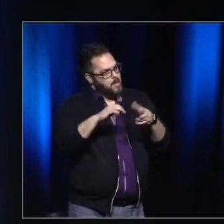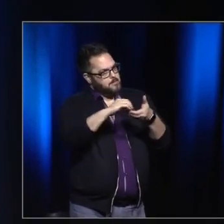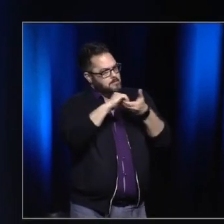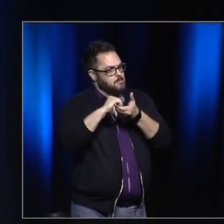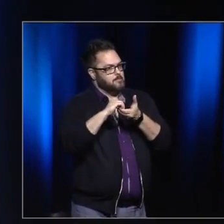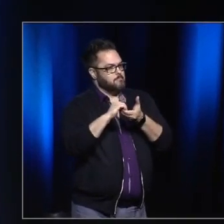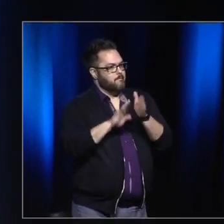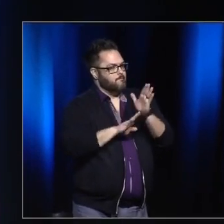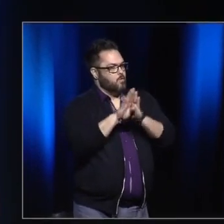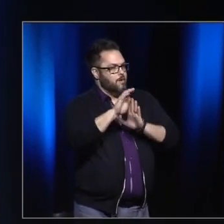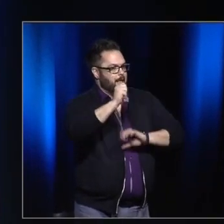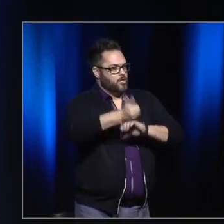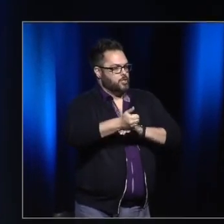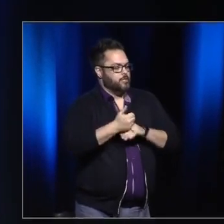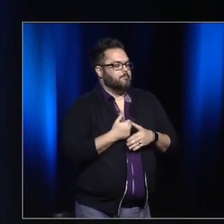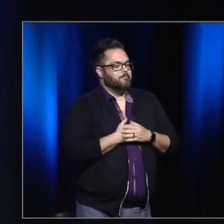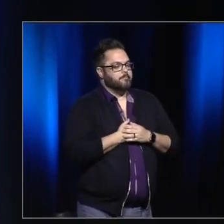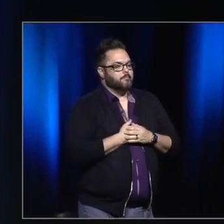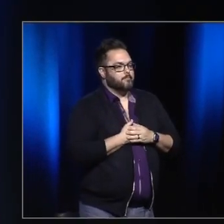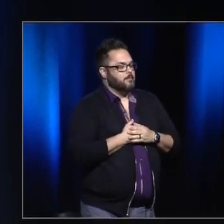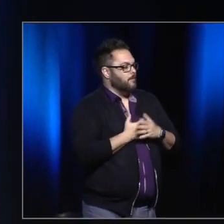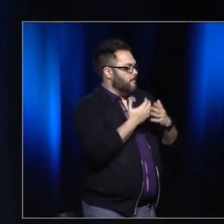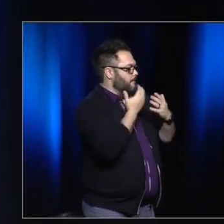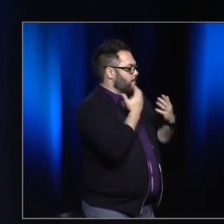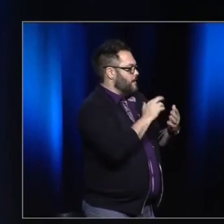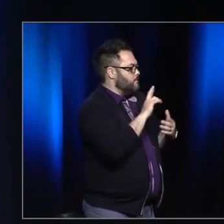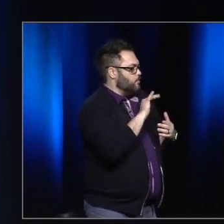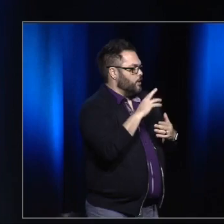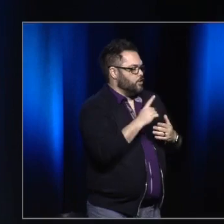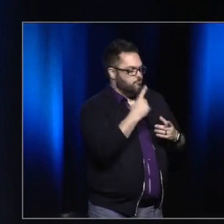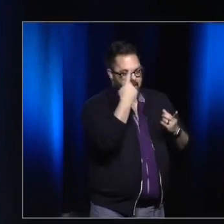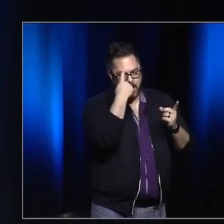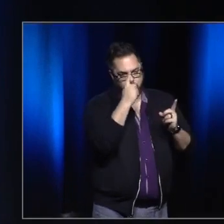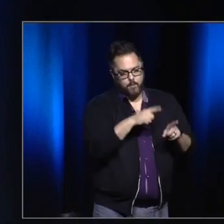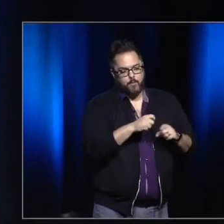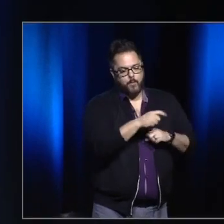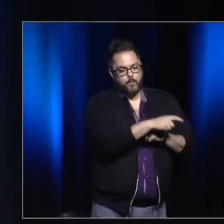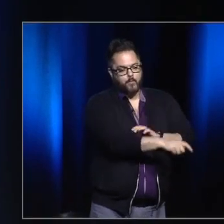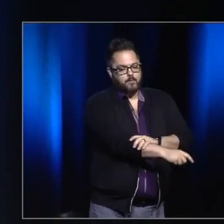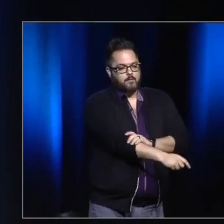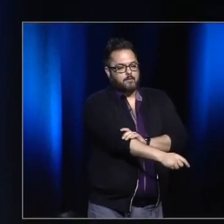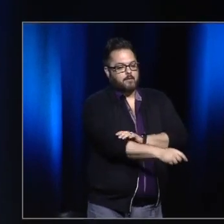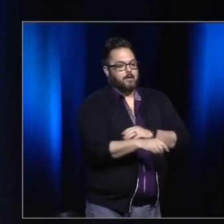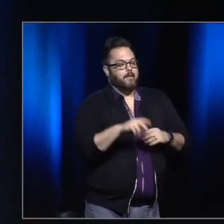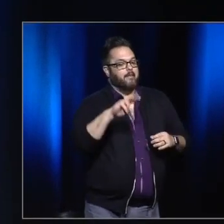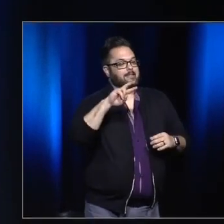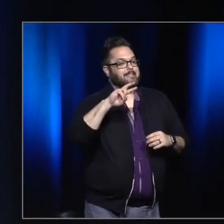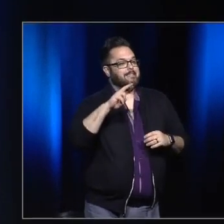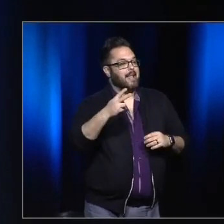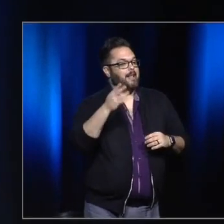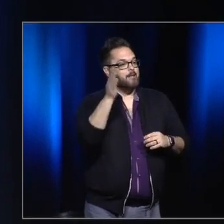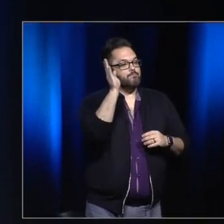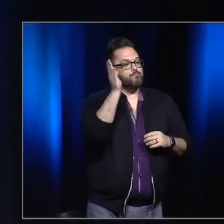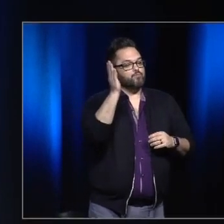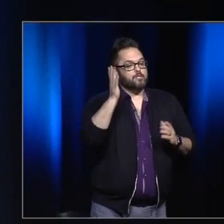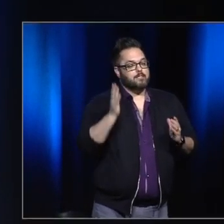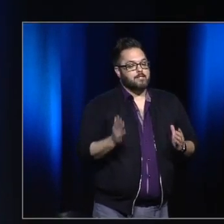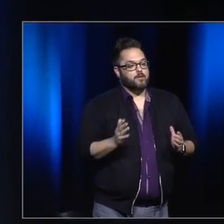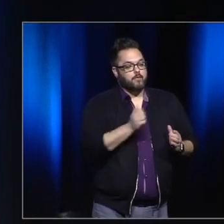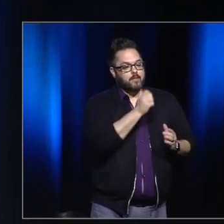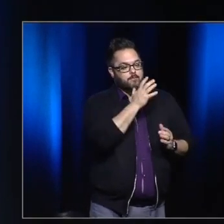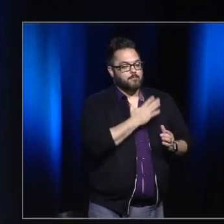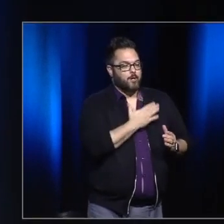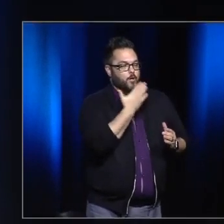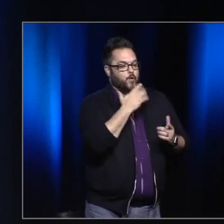dolphins. Thanks very much, Richard. Totally brilliant. Our second plenary of this morning is by my dear